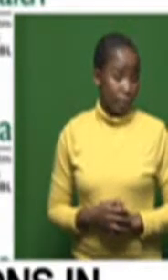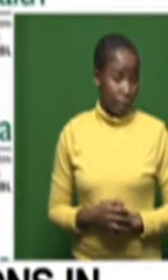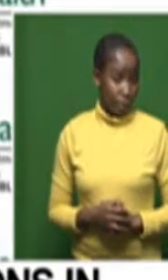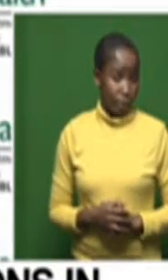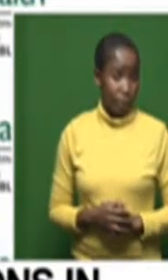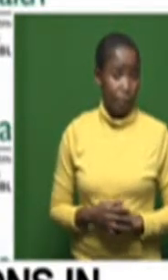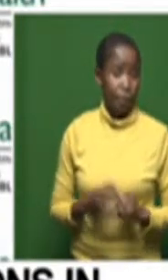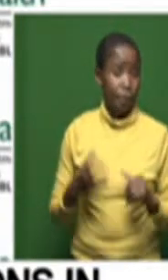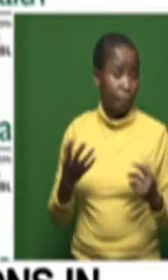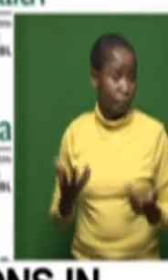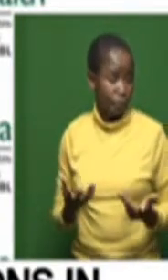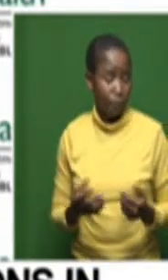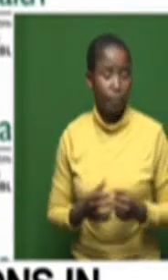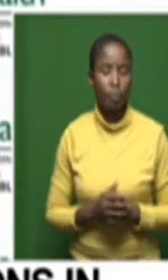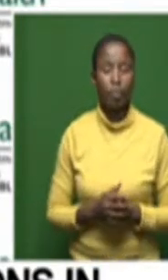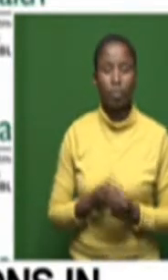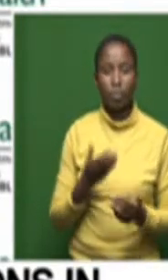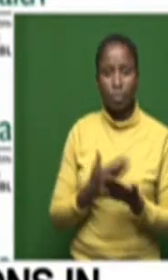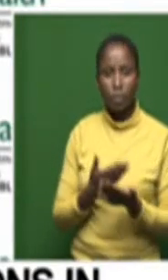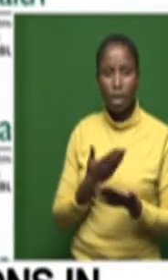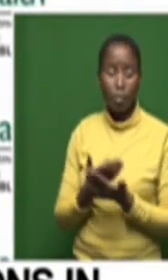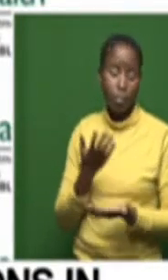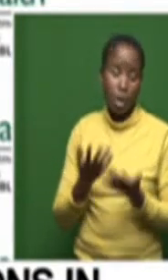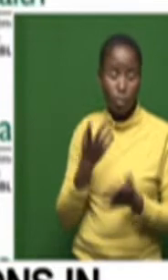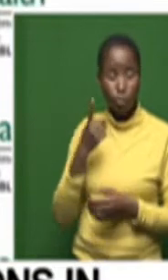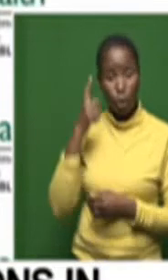we may need to consider possibly,